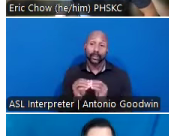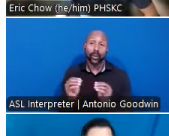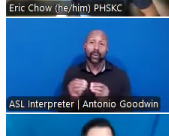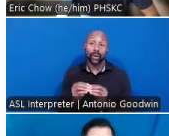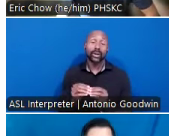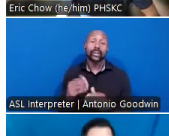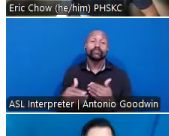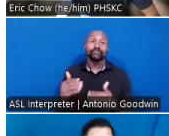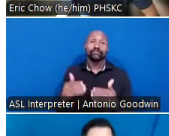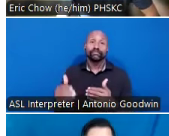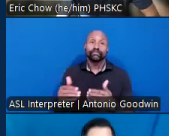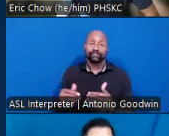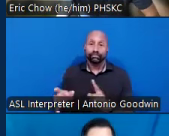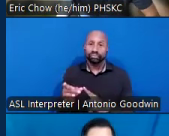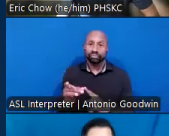COVID-19.